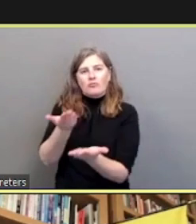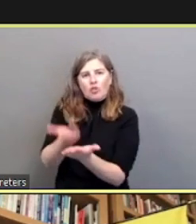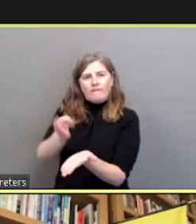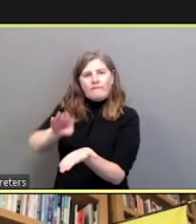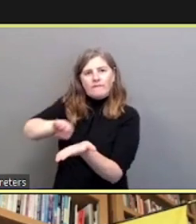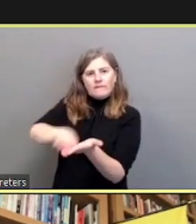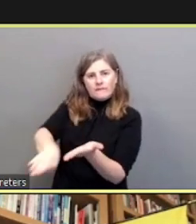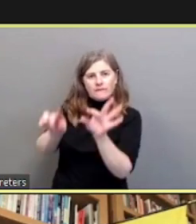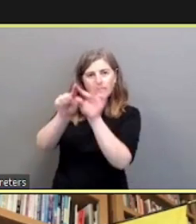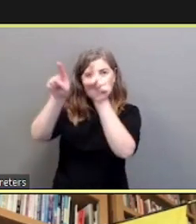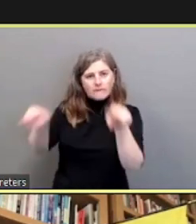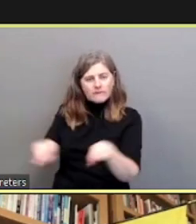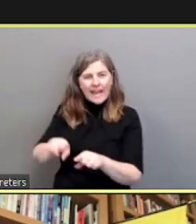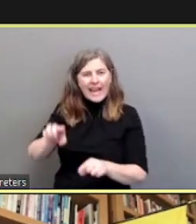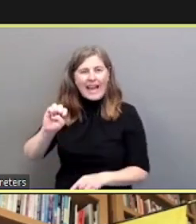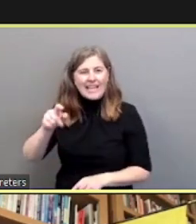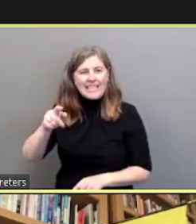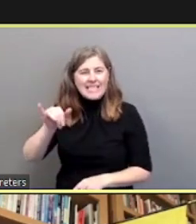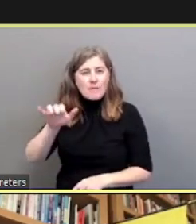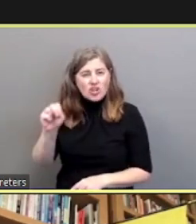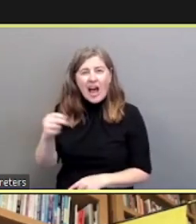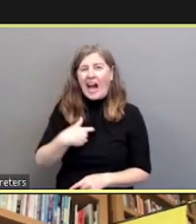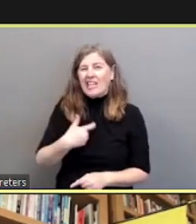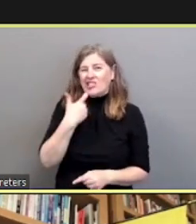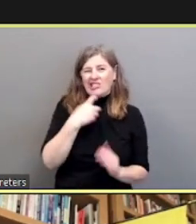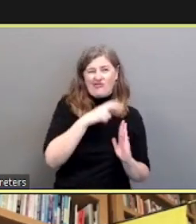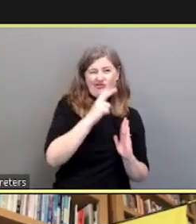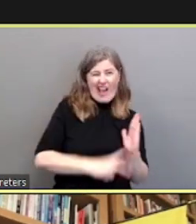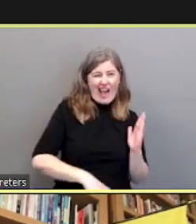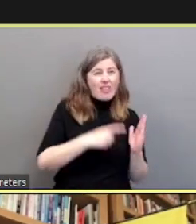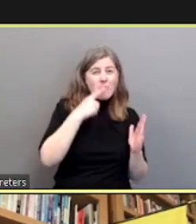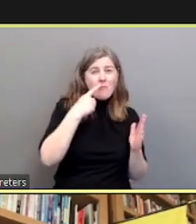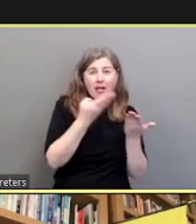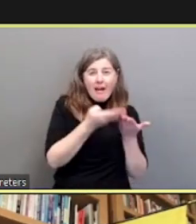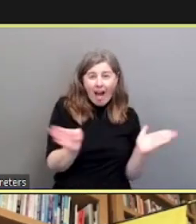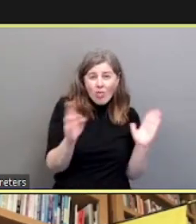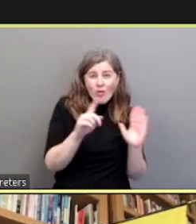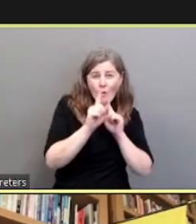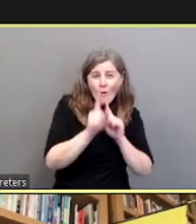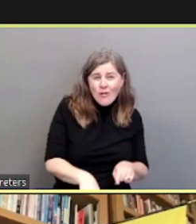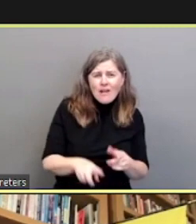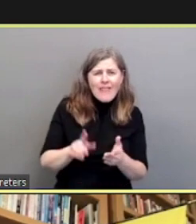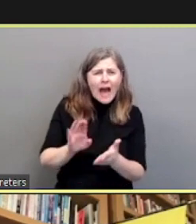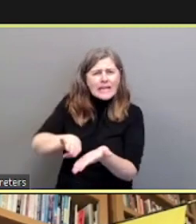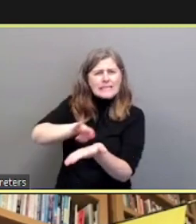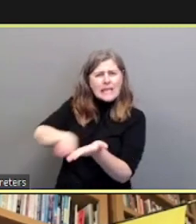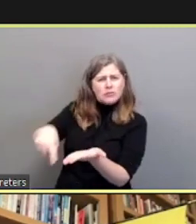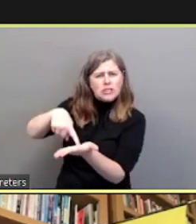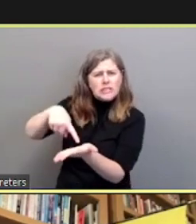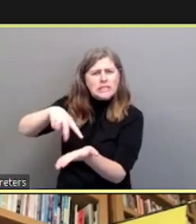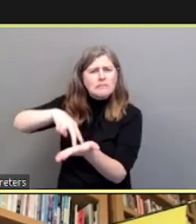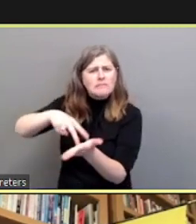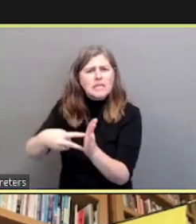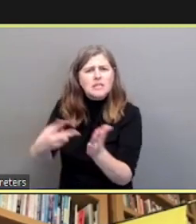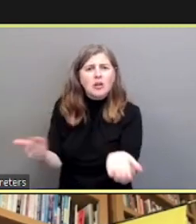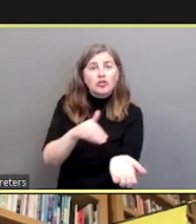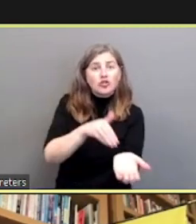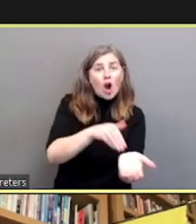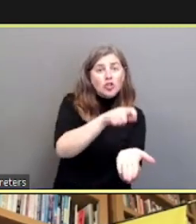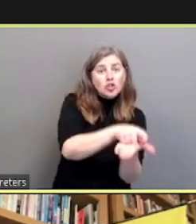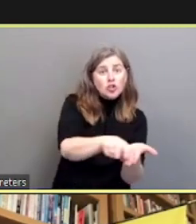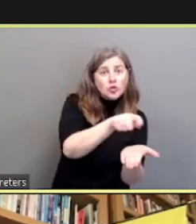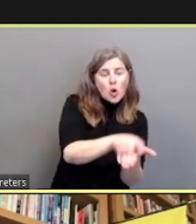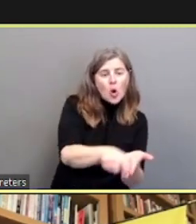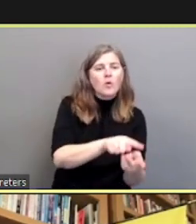the public health order, and generally it consists of a doctor's note for exemption related to medical